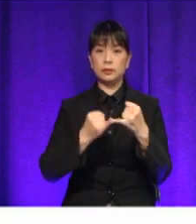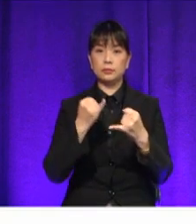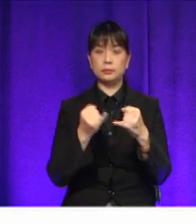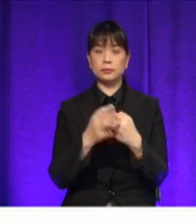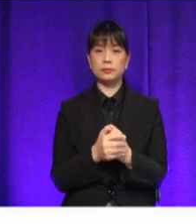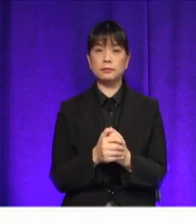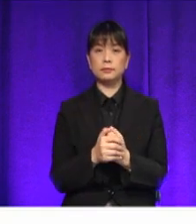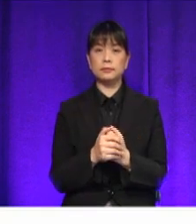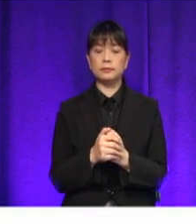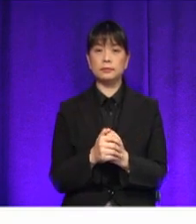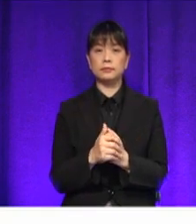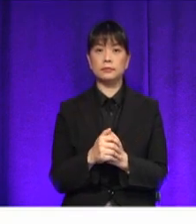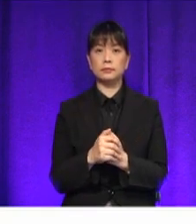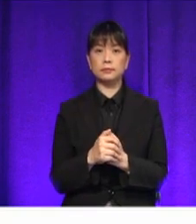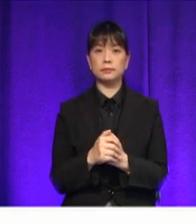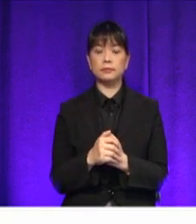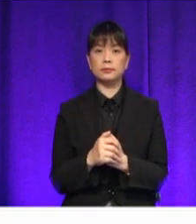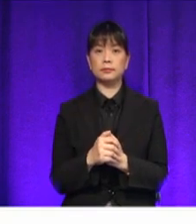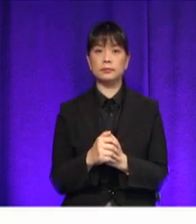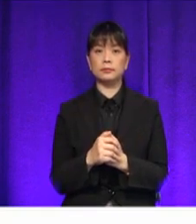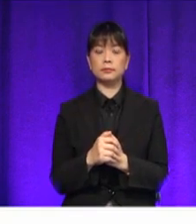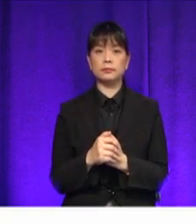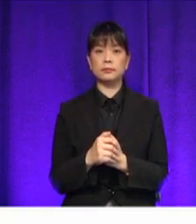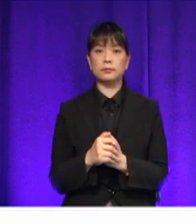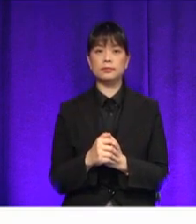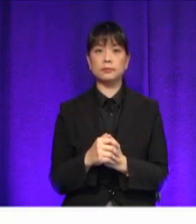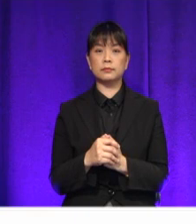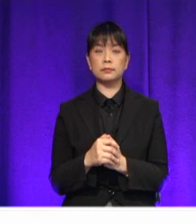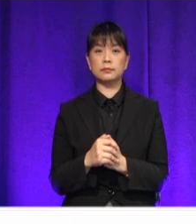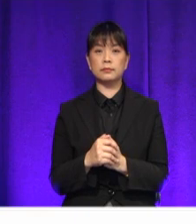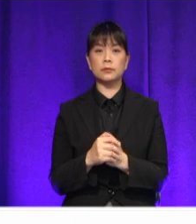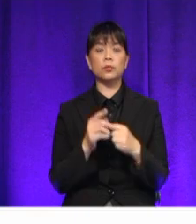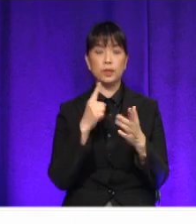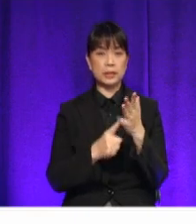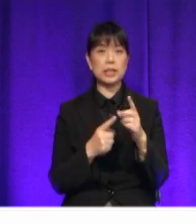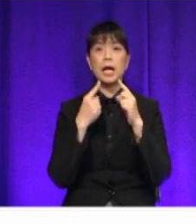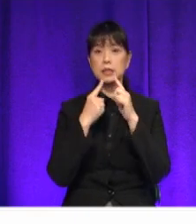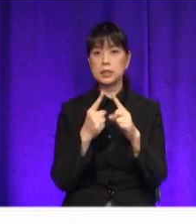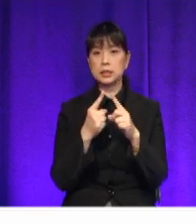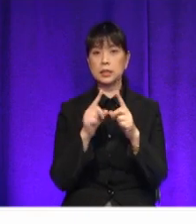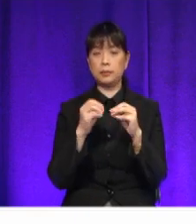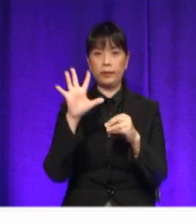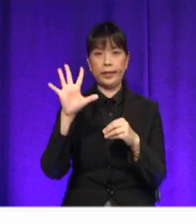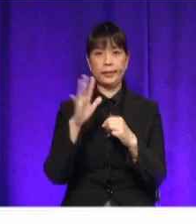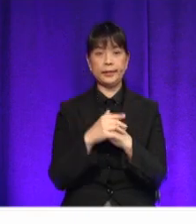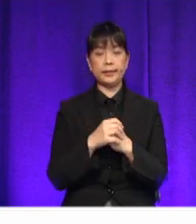one, speaker 5 is... Obviously, what's the answer, Vashika?